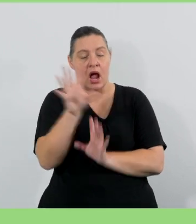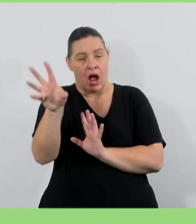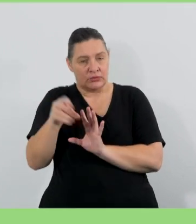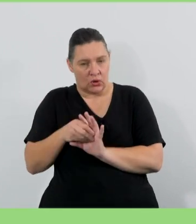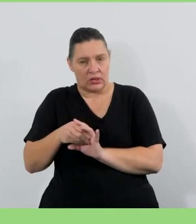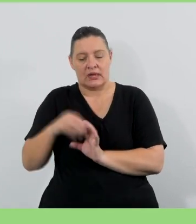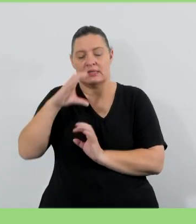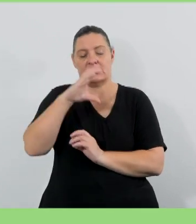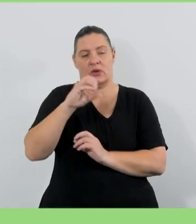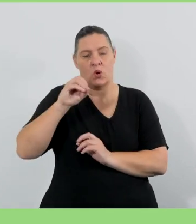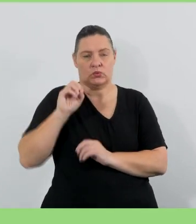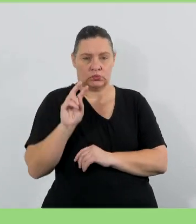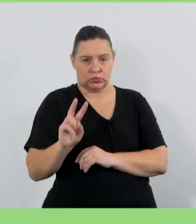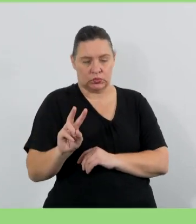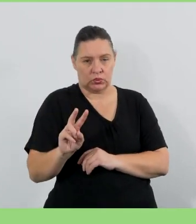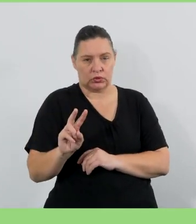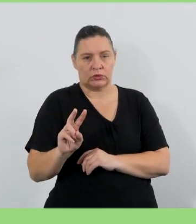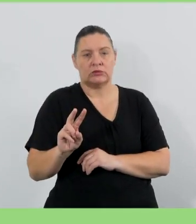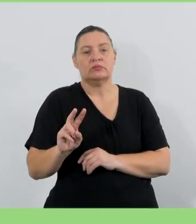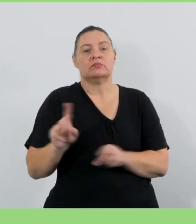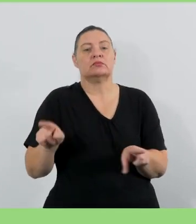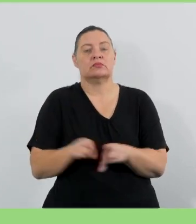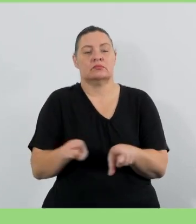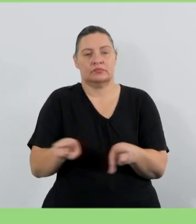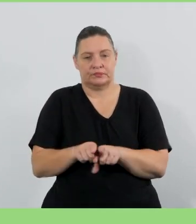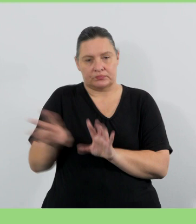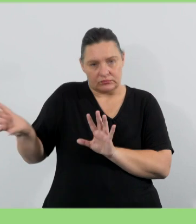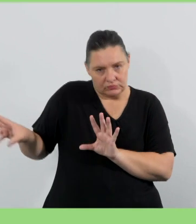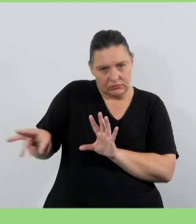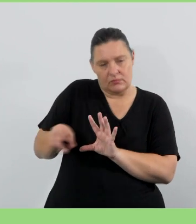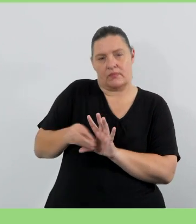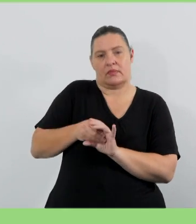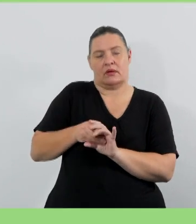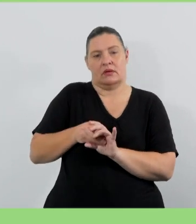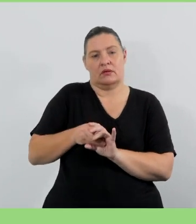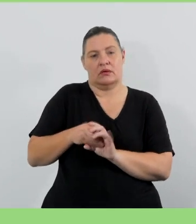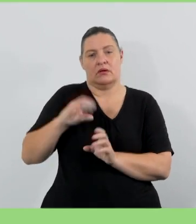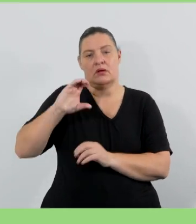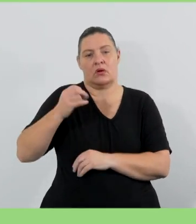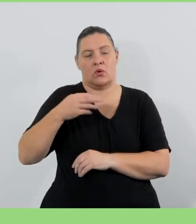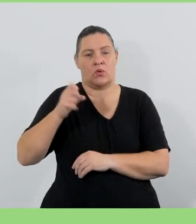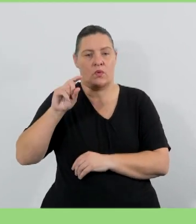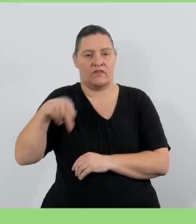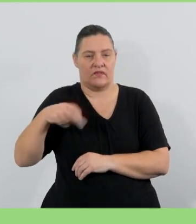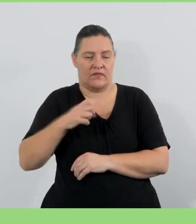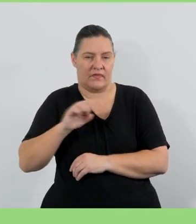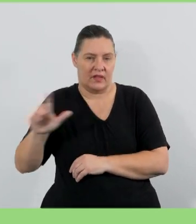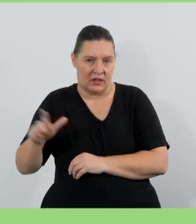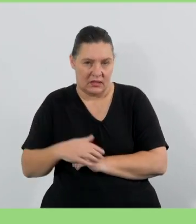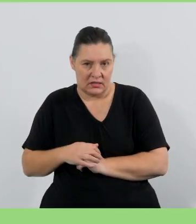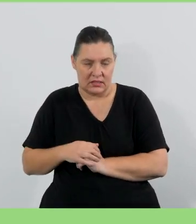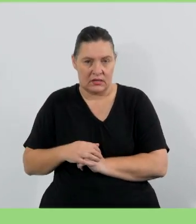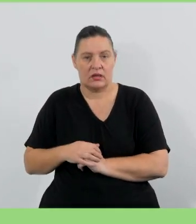is absorbed, carbon dioxide is also absorbed into the chlorophyll. So now the